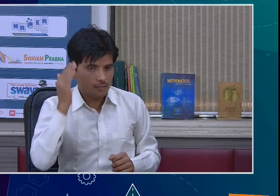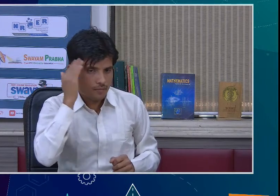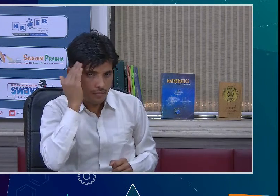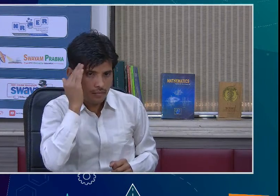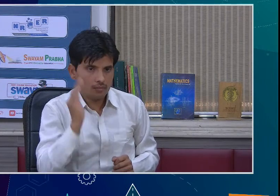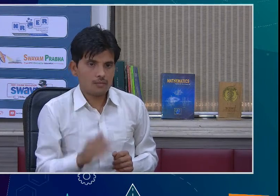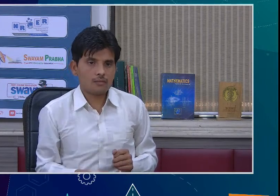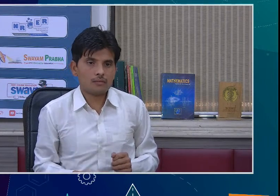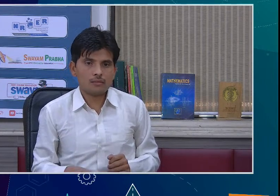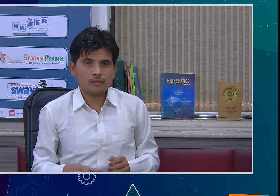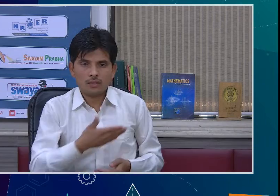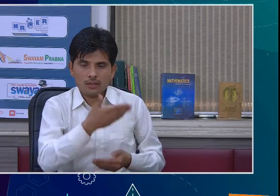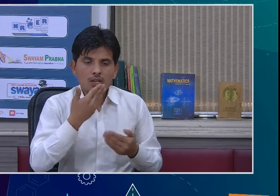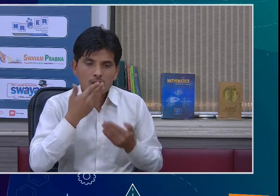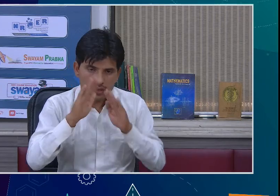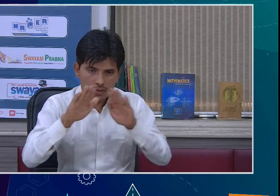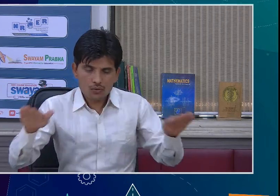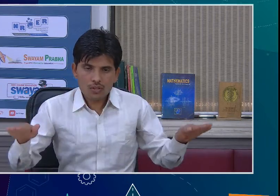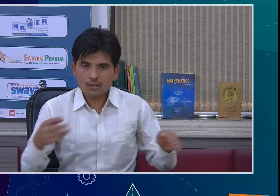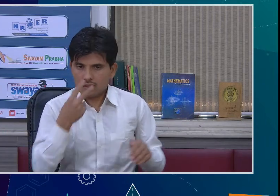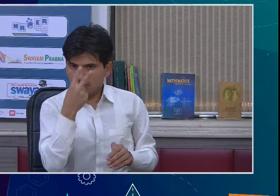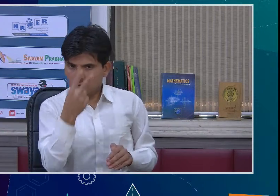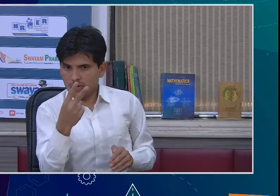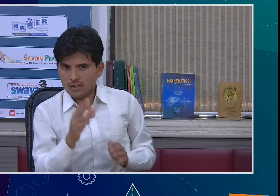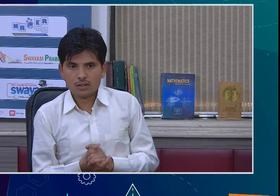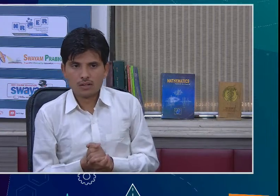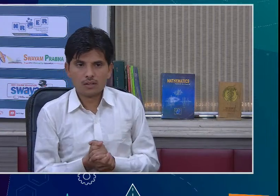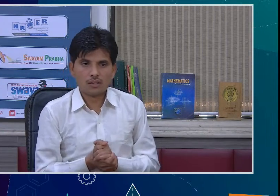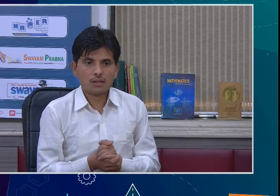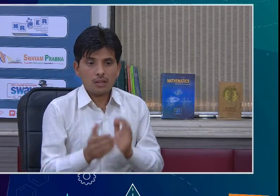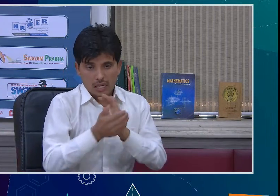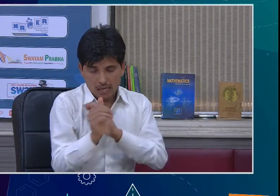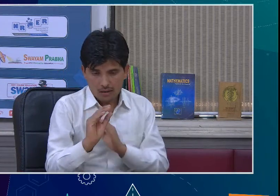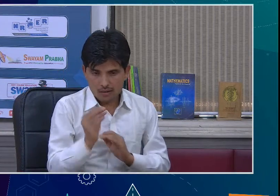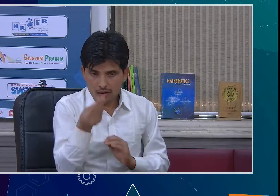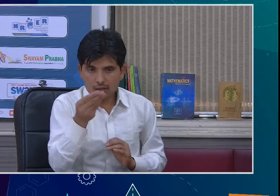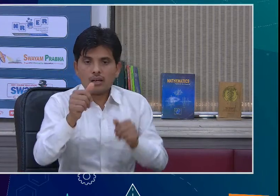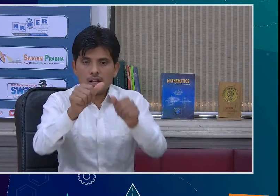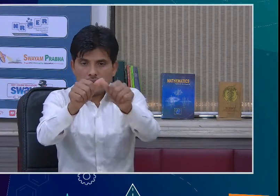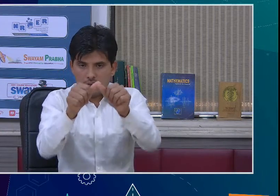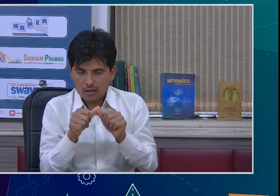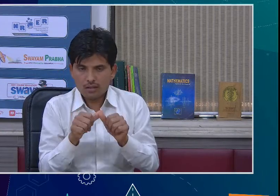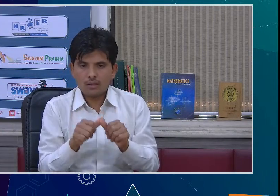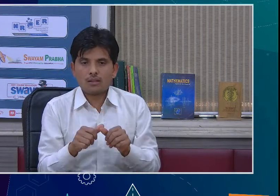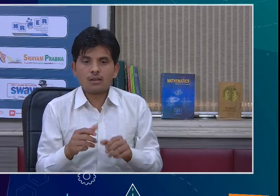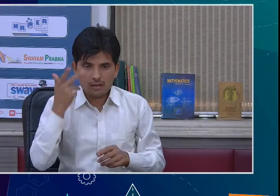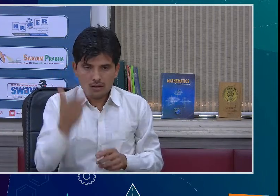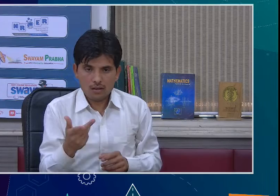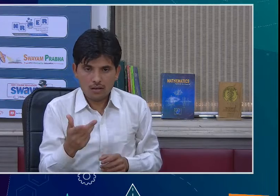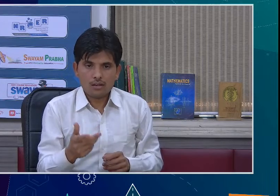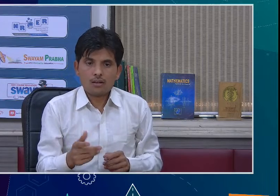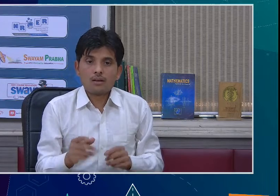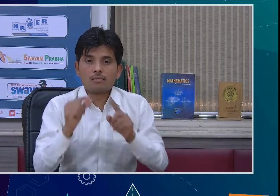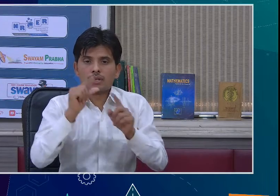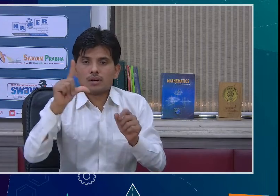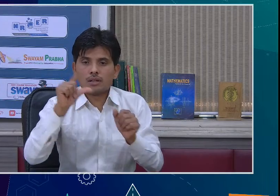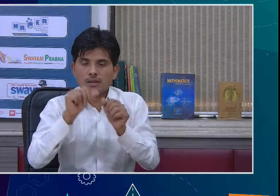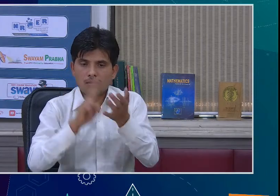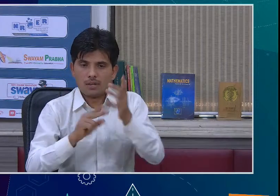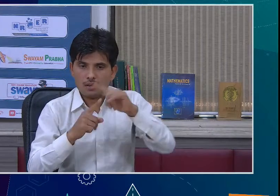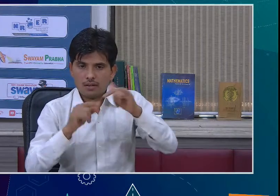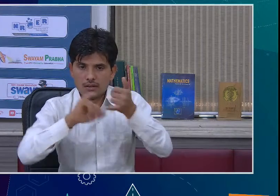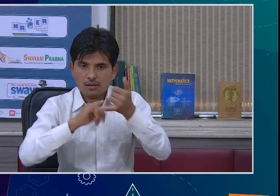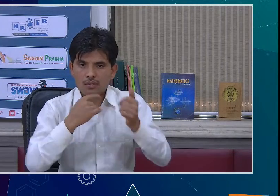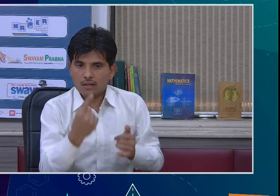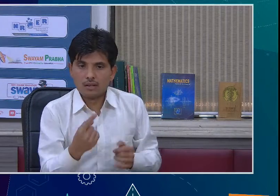our viewers, all our students watching us out there, they would be able to write this answer why Pluto is no more a planet. So ma'am,